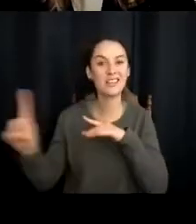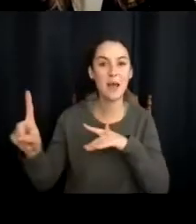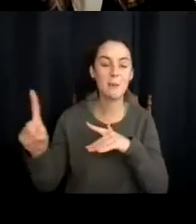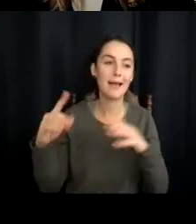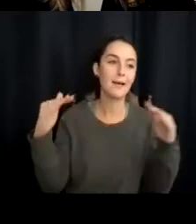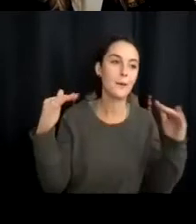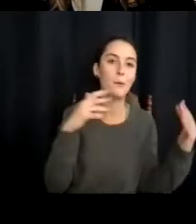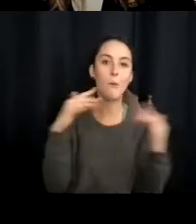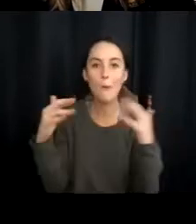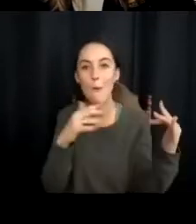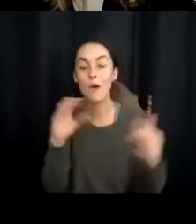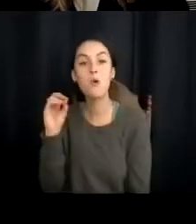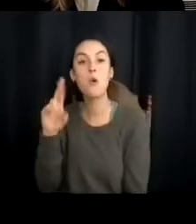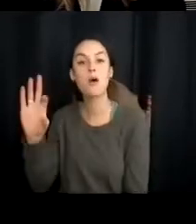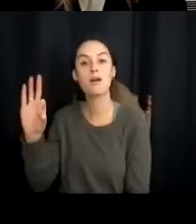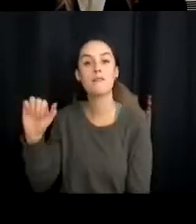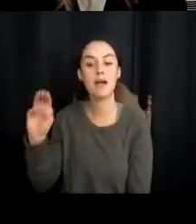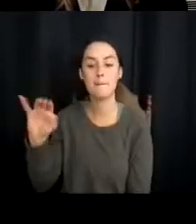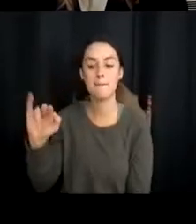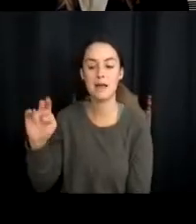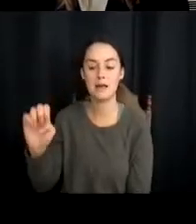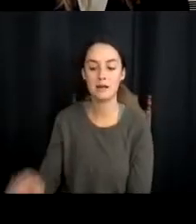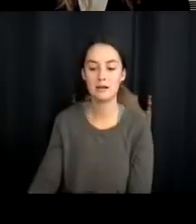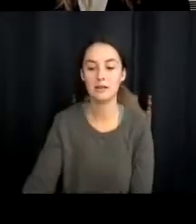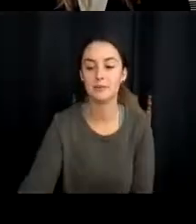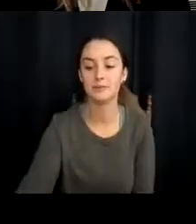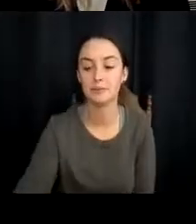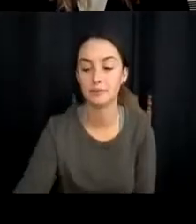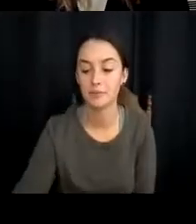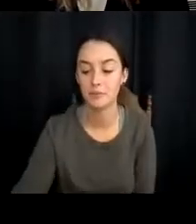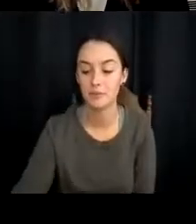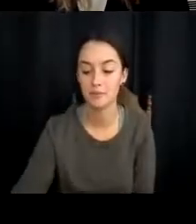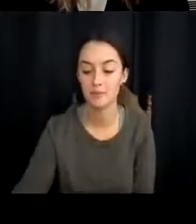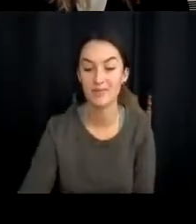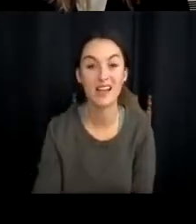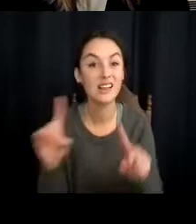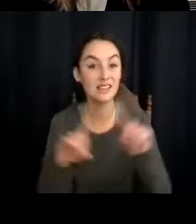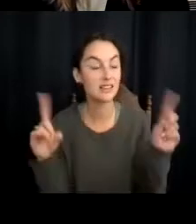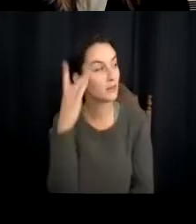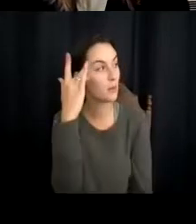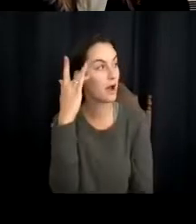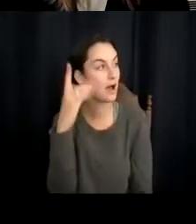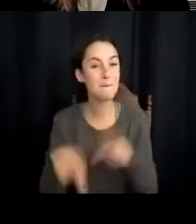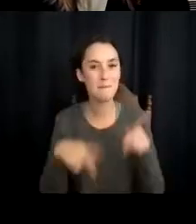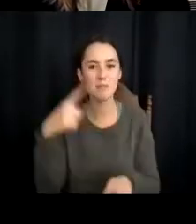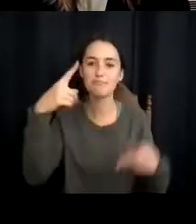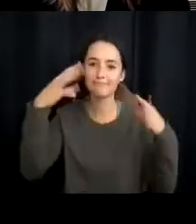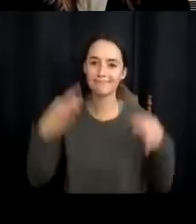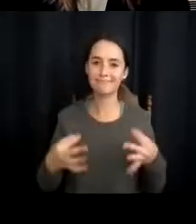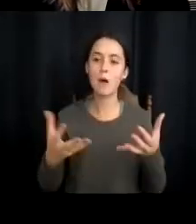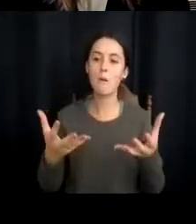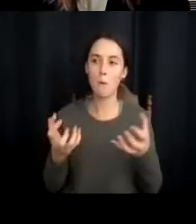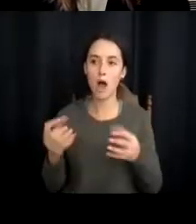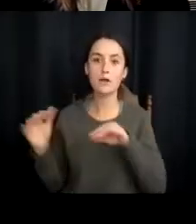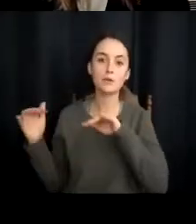this migration is different because people were actually moving or migrating by choice. And they were making this journey because